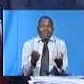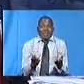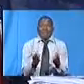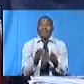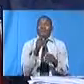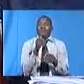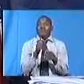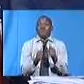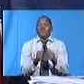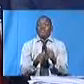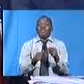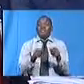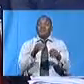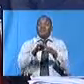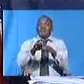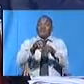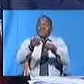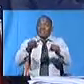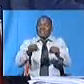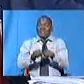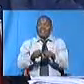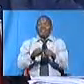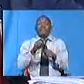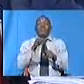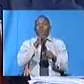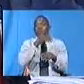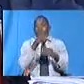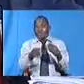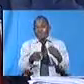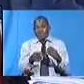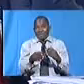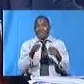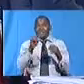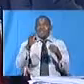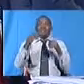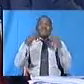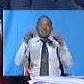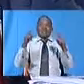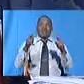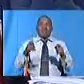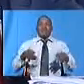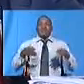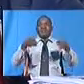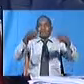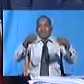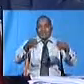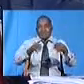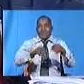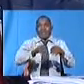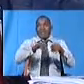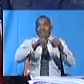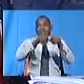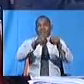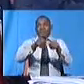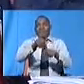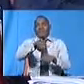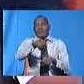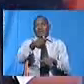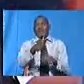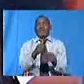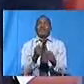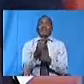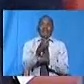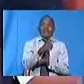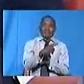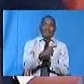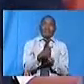that day, voting was, as it were, adjourned to the next day. Now, at the